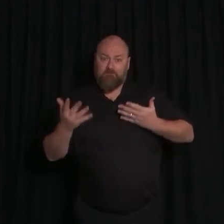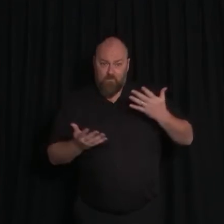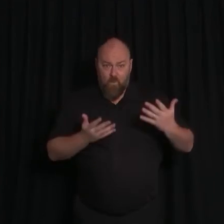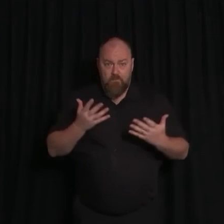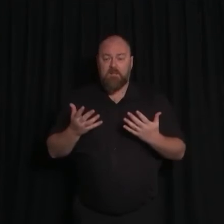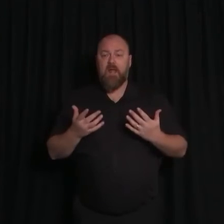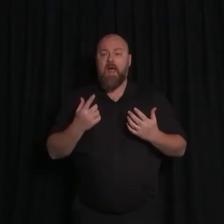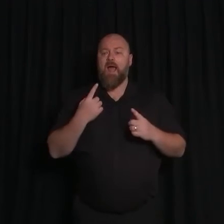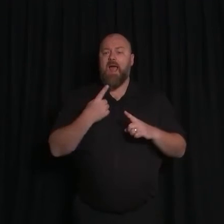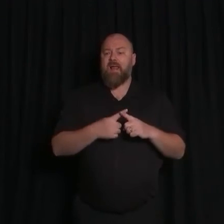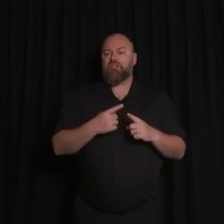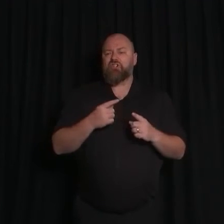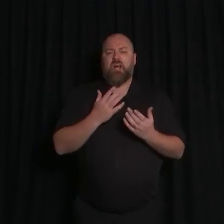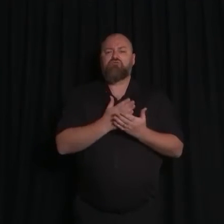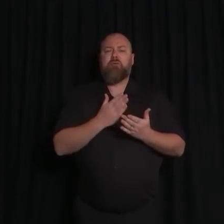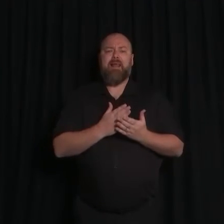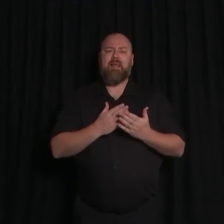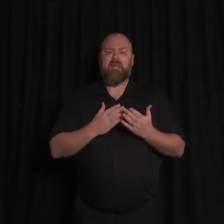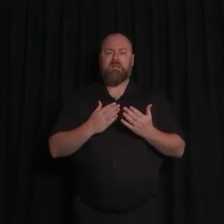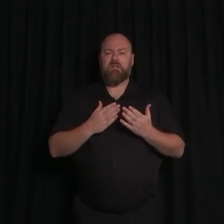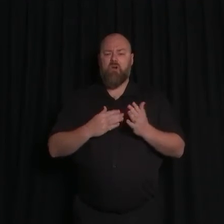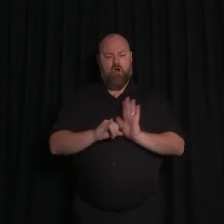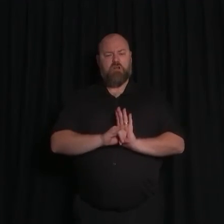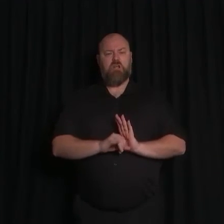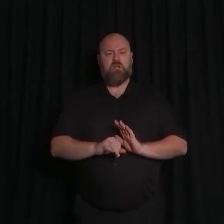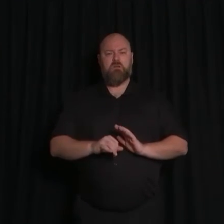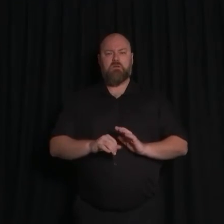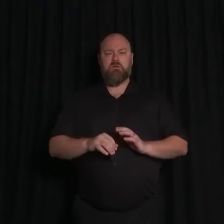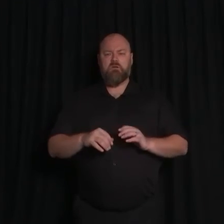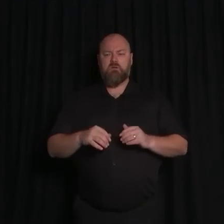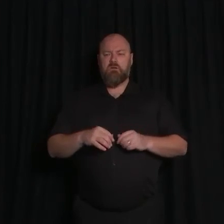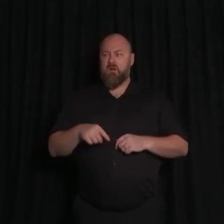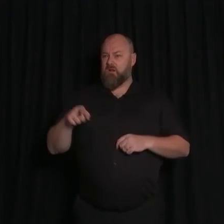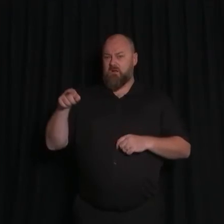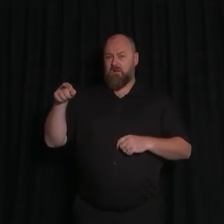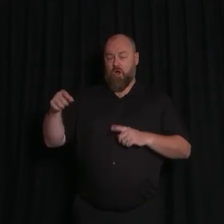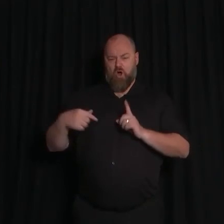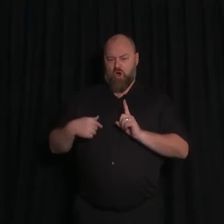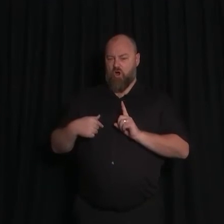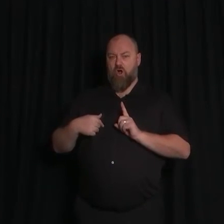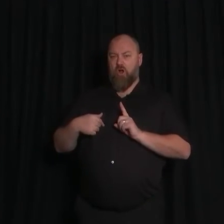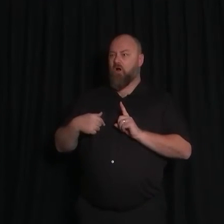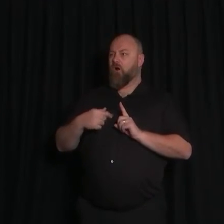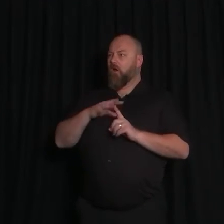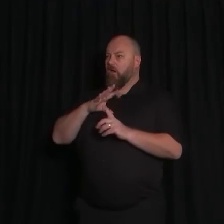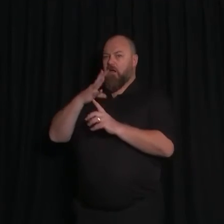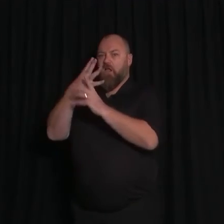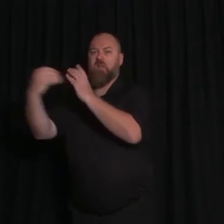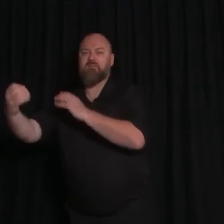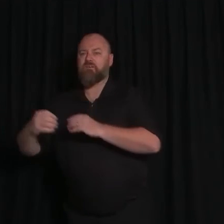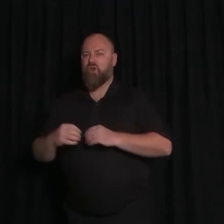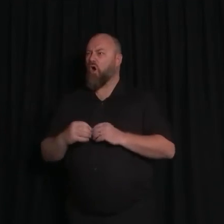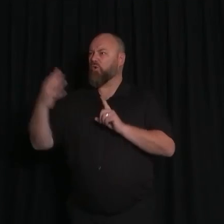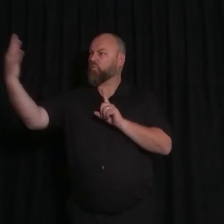identification in general. It was, I was like, yeah, this is the mainstream. I want it to come to me. I'm not going to water it down.